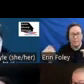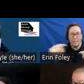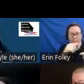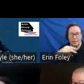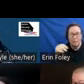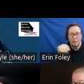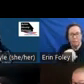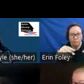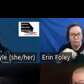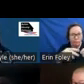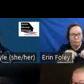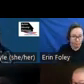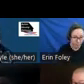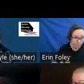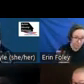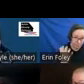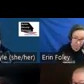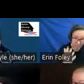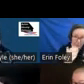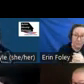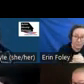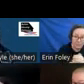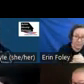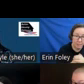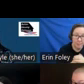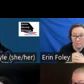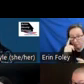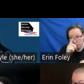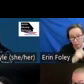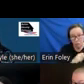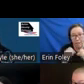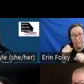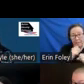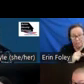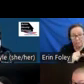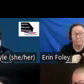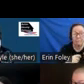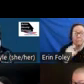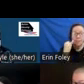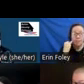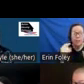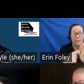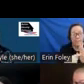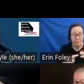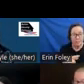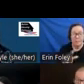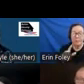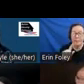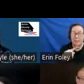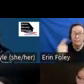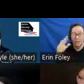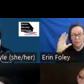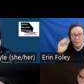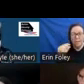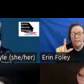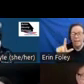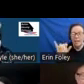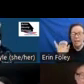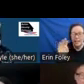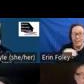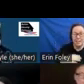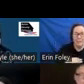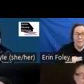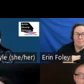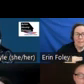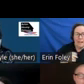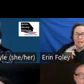So let's talk about some possible housing strategy. Liam applies for an apartment in state senior housing and gets in after 3